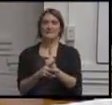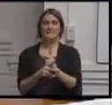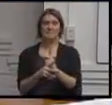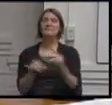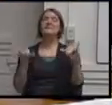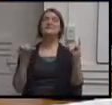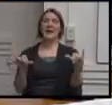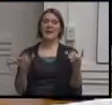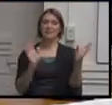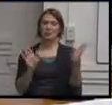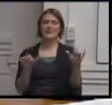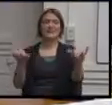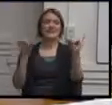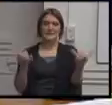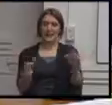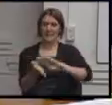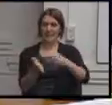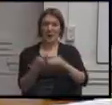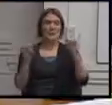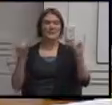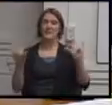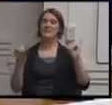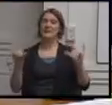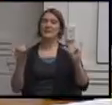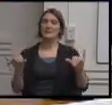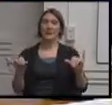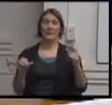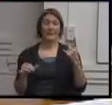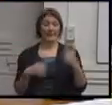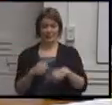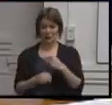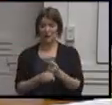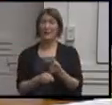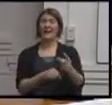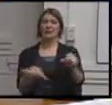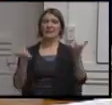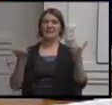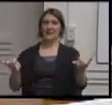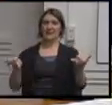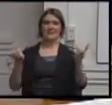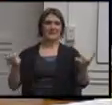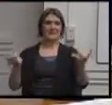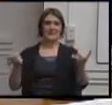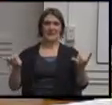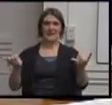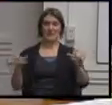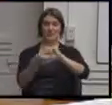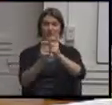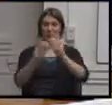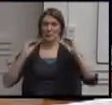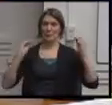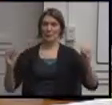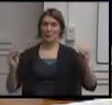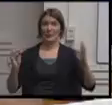status quo from this year to next year and leaves services essentially the